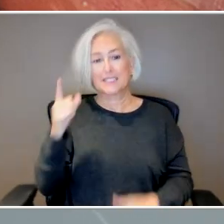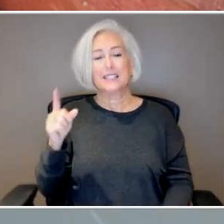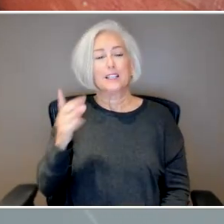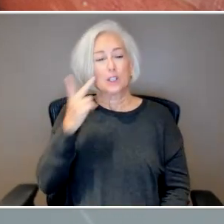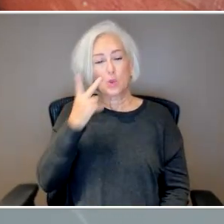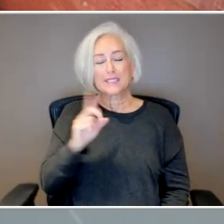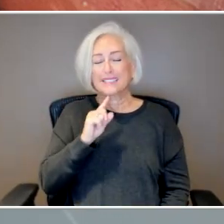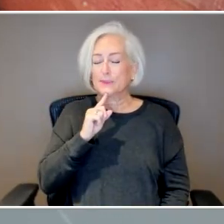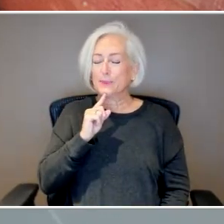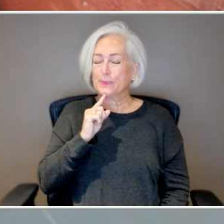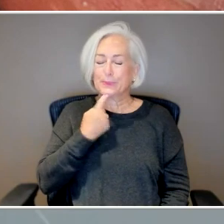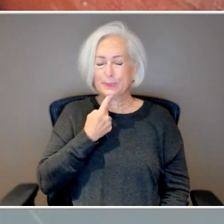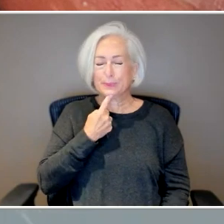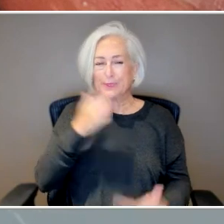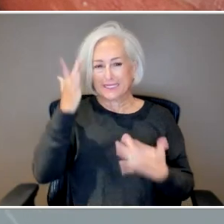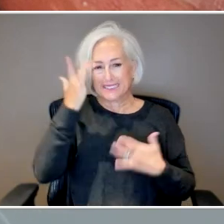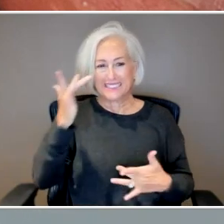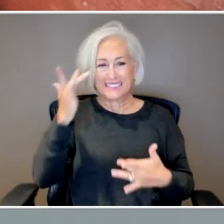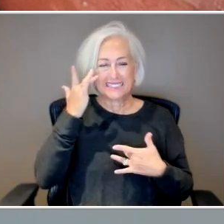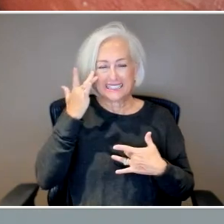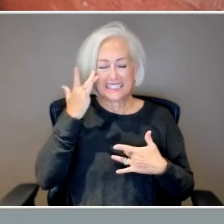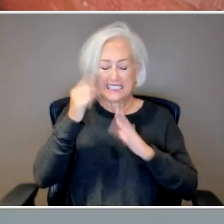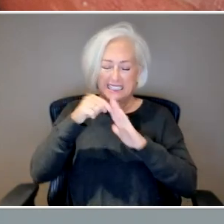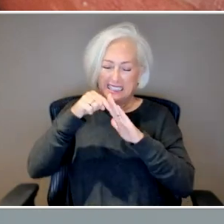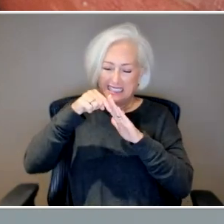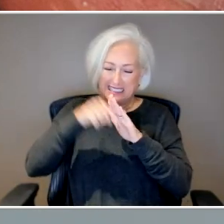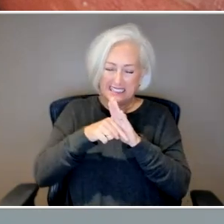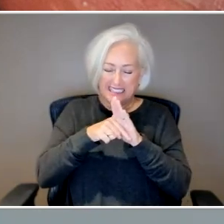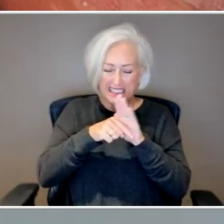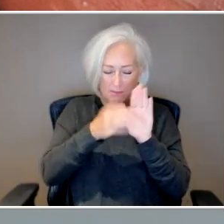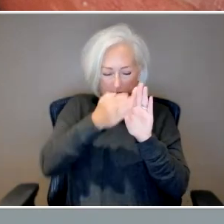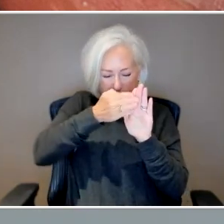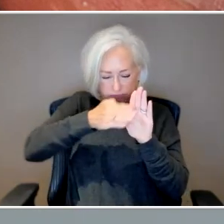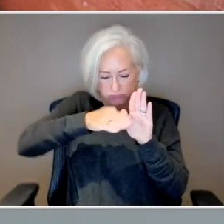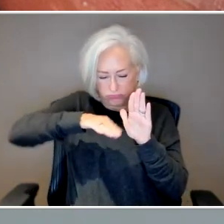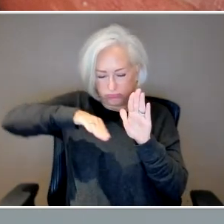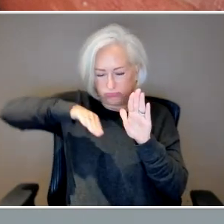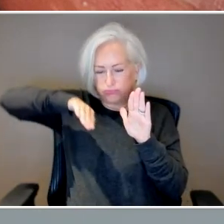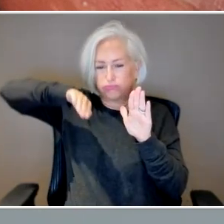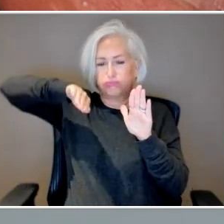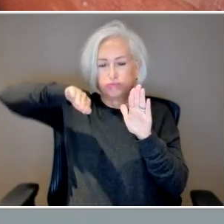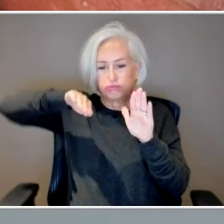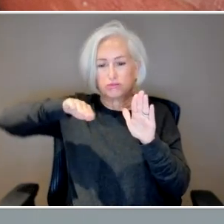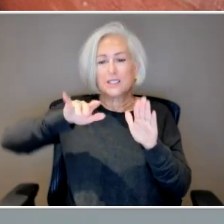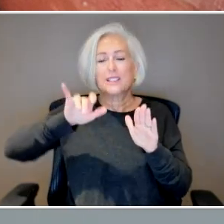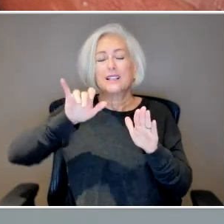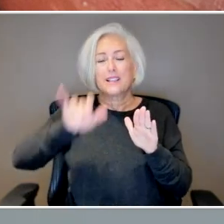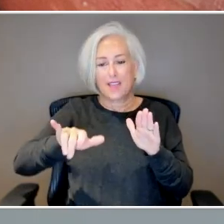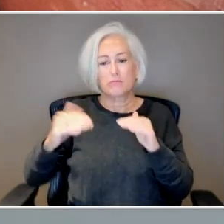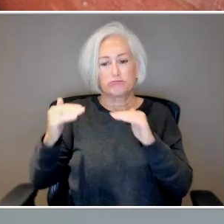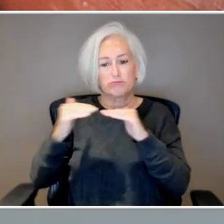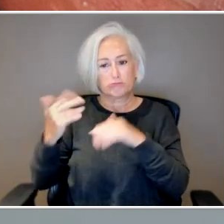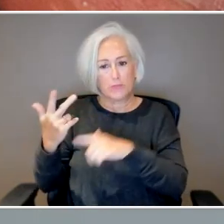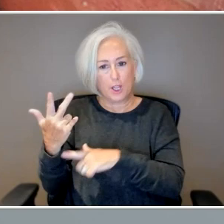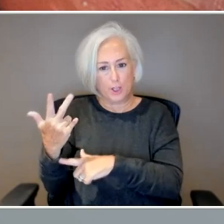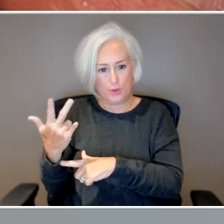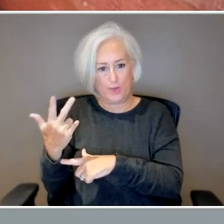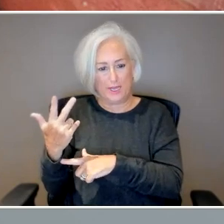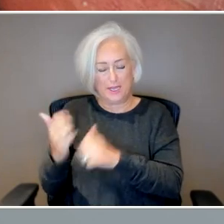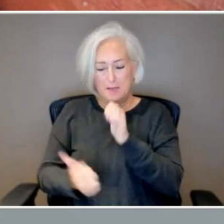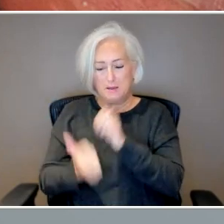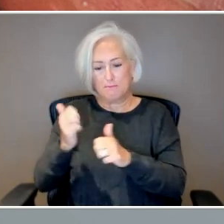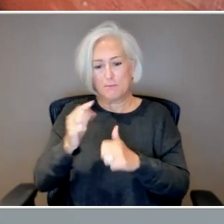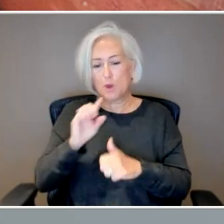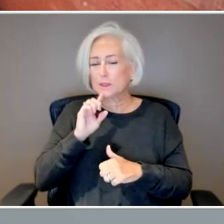deep, large, huge ulcers. So this is consistent with Mayo Endoscopic Score of 3, which is the most severe disease we see. And that